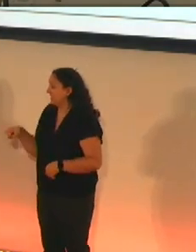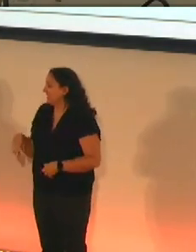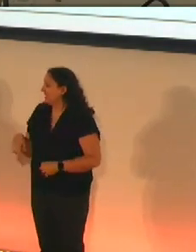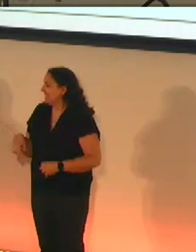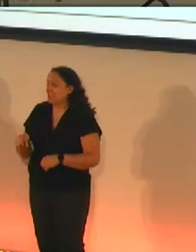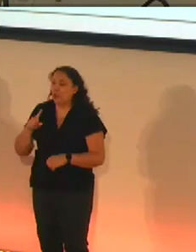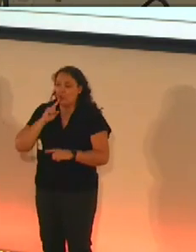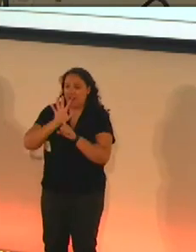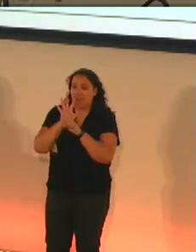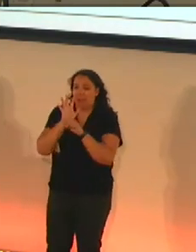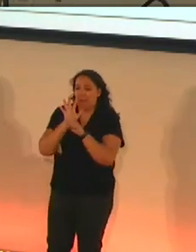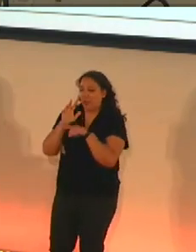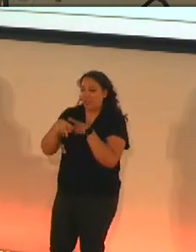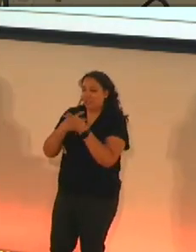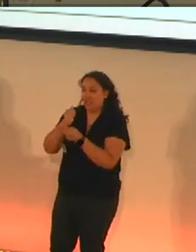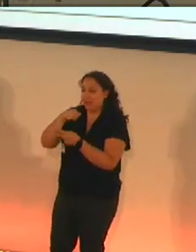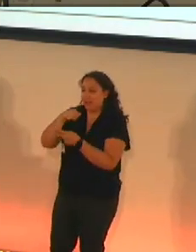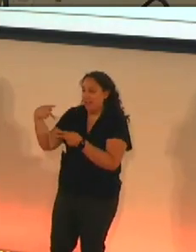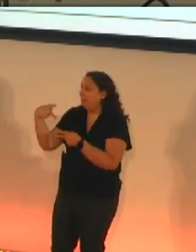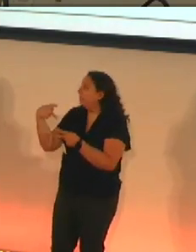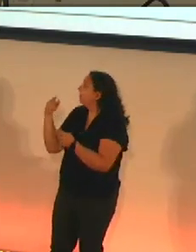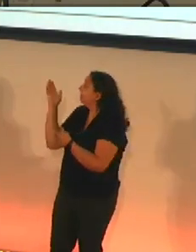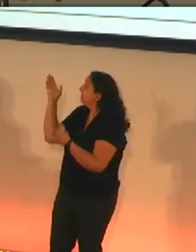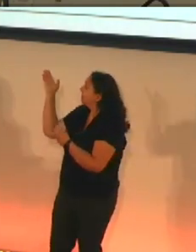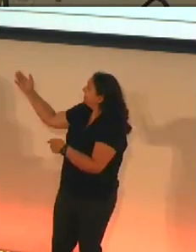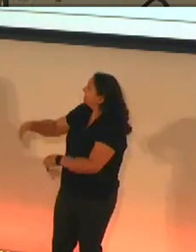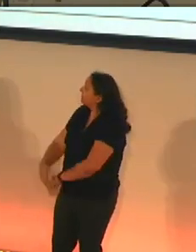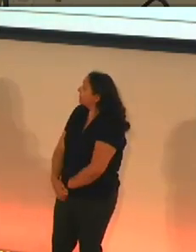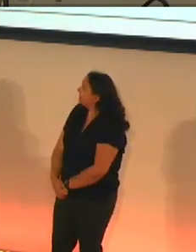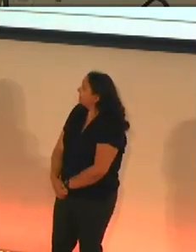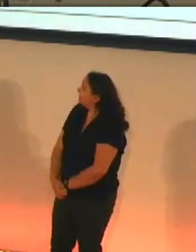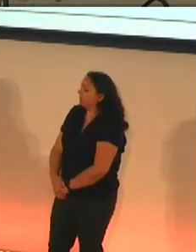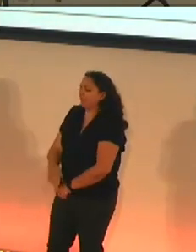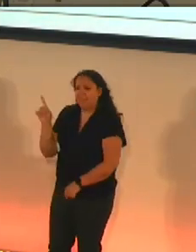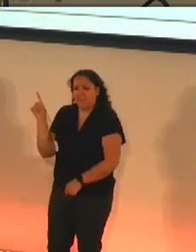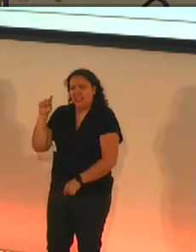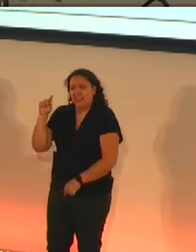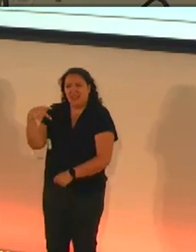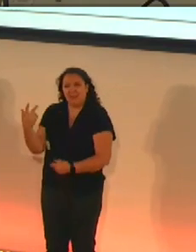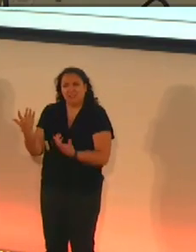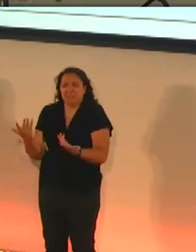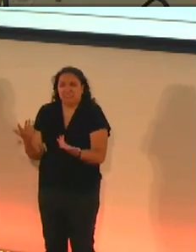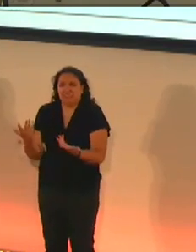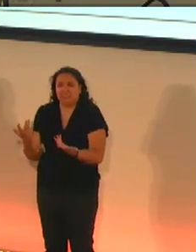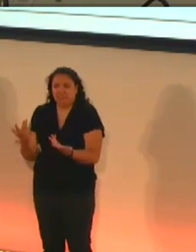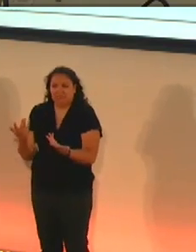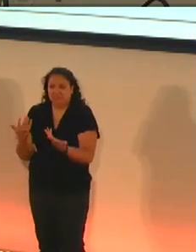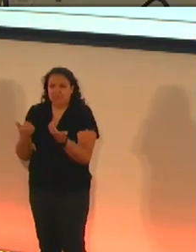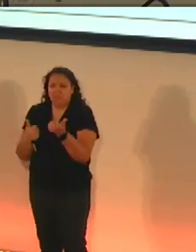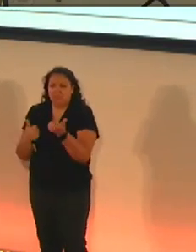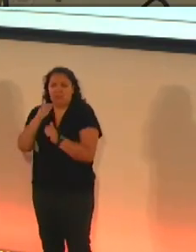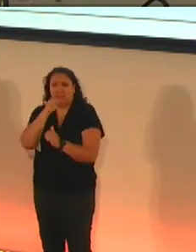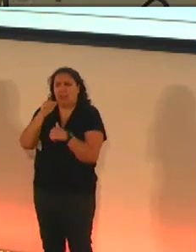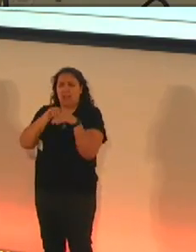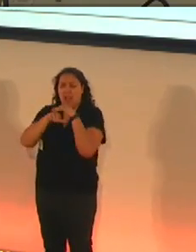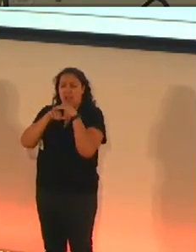popular social VR apps such as VR Chat, Rec Room, and Horizon Worlds, but these apps and all other VR applications remain largely inaccessible for